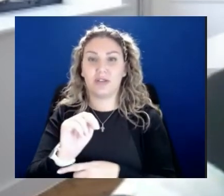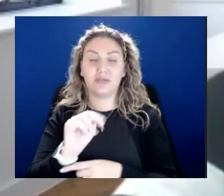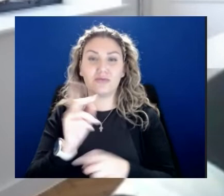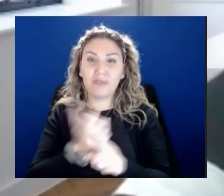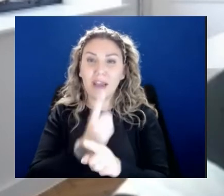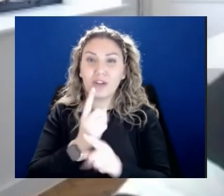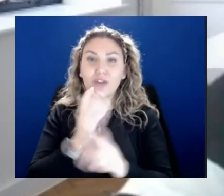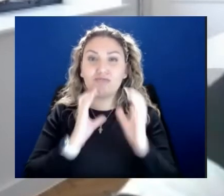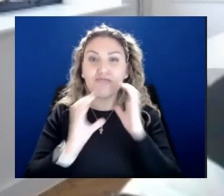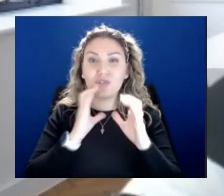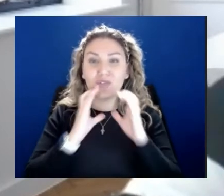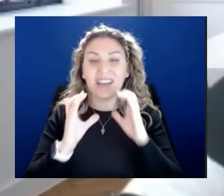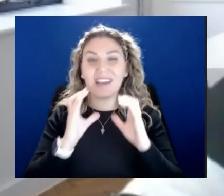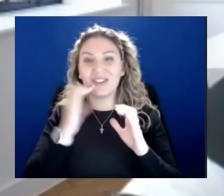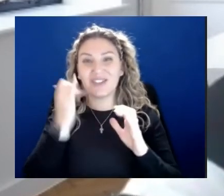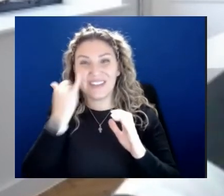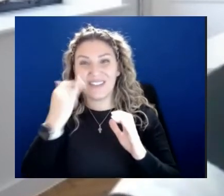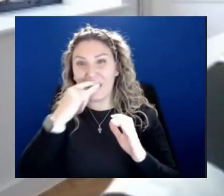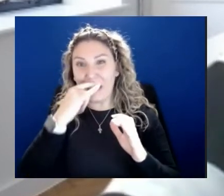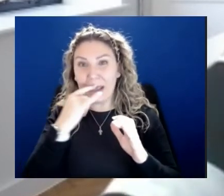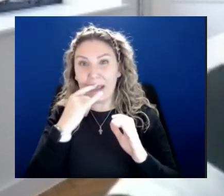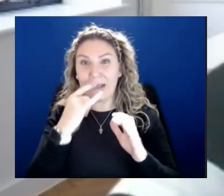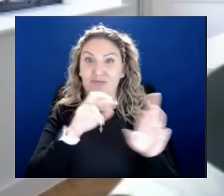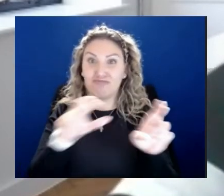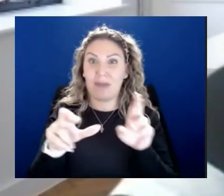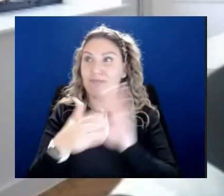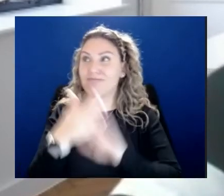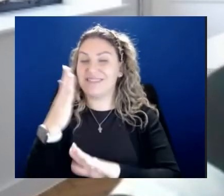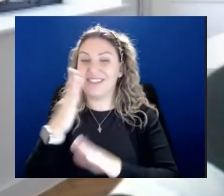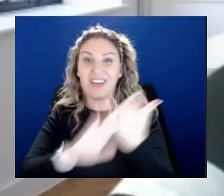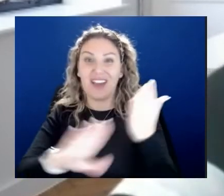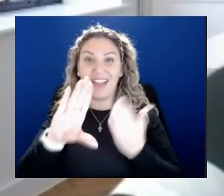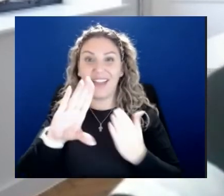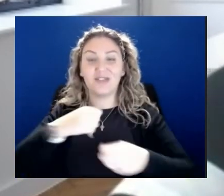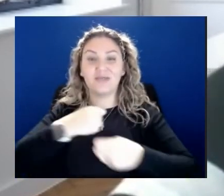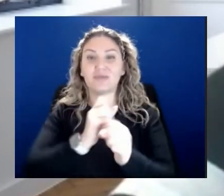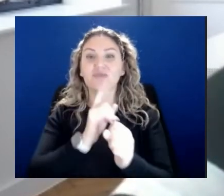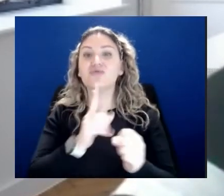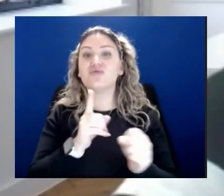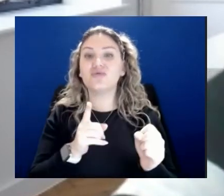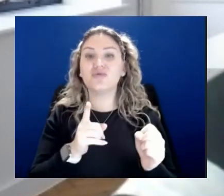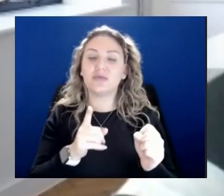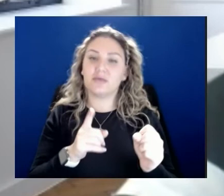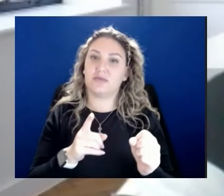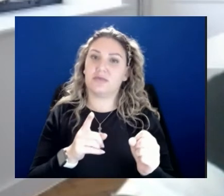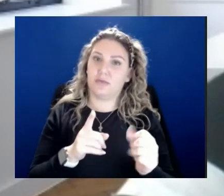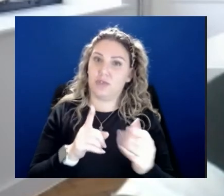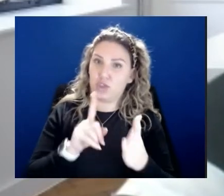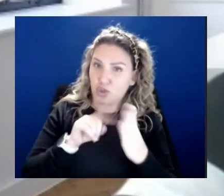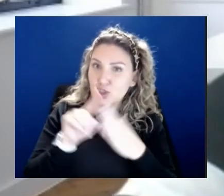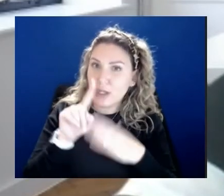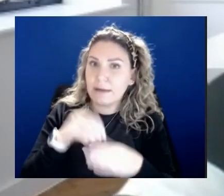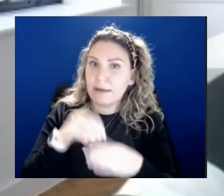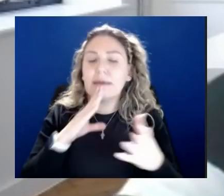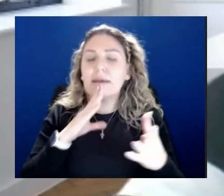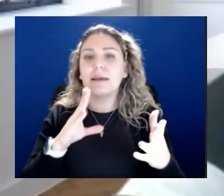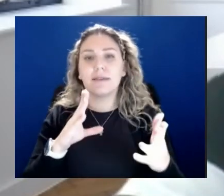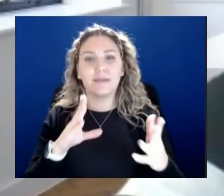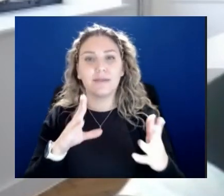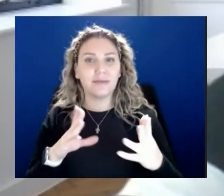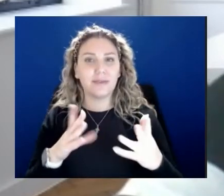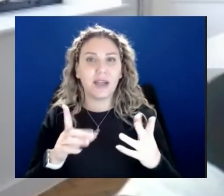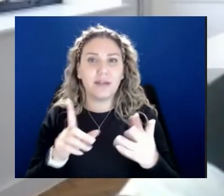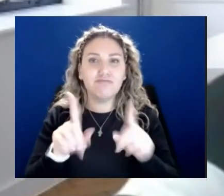people, especially if you got kids that are going away to college, making sure that there are definitely some check-in times that you have with them, whether it's daily,